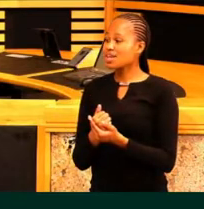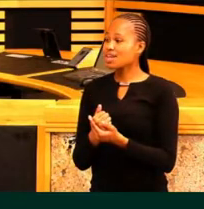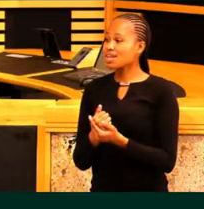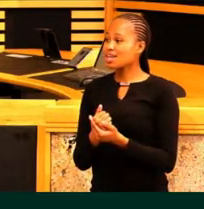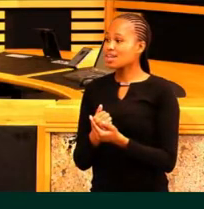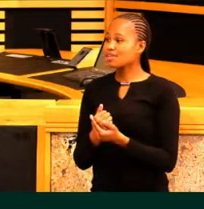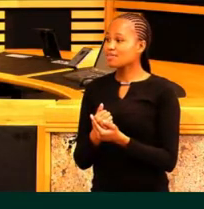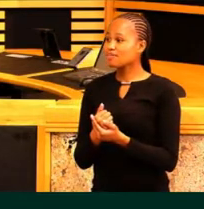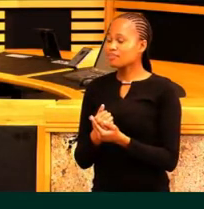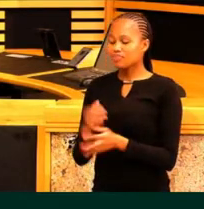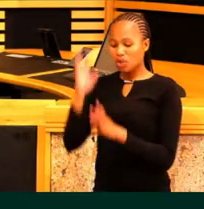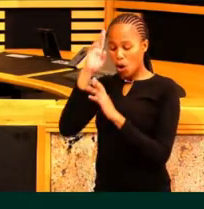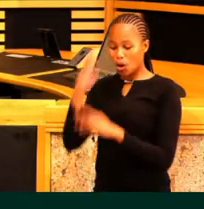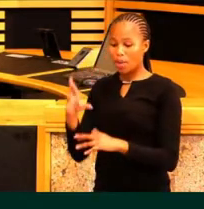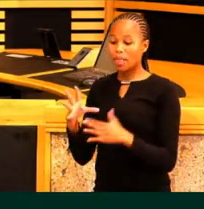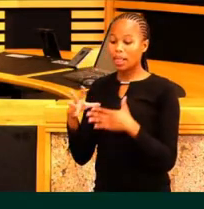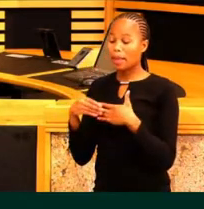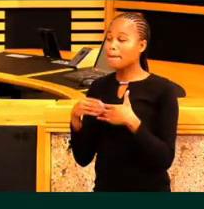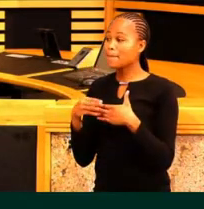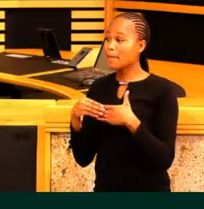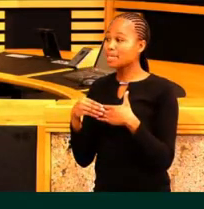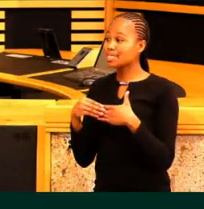honorable members